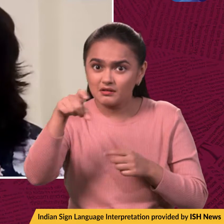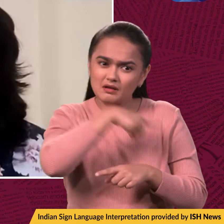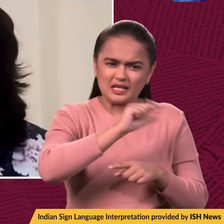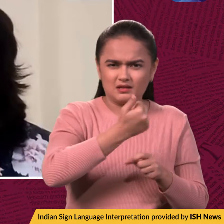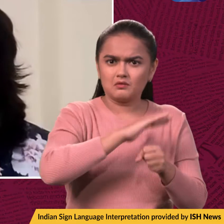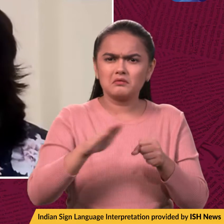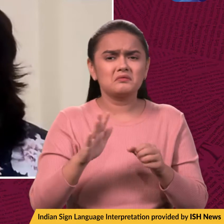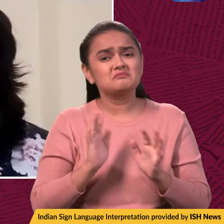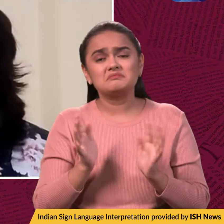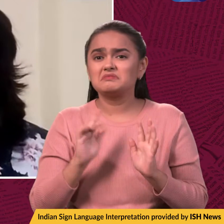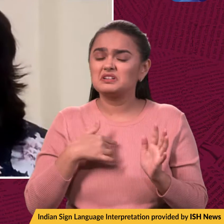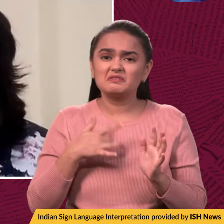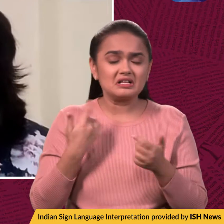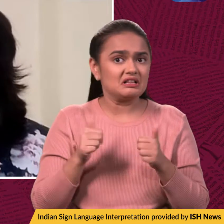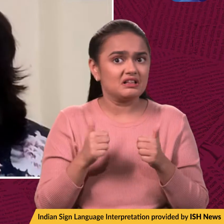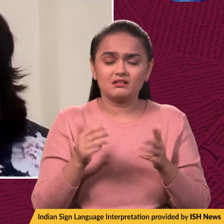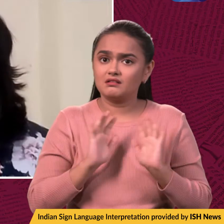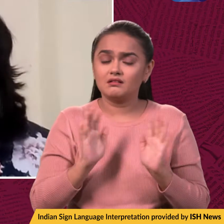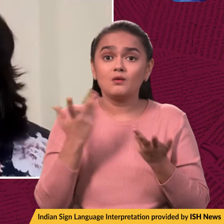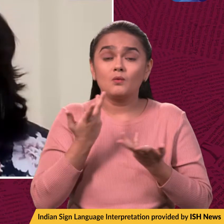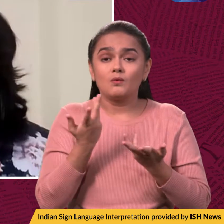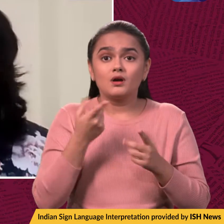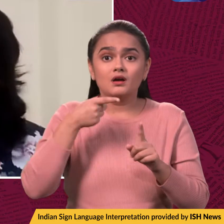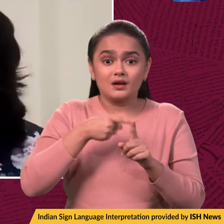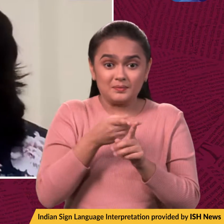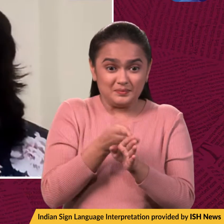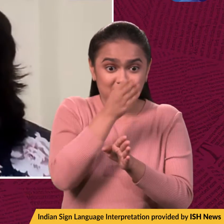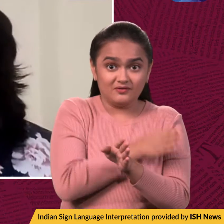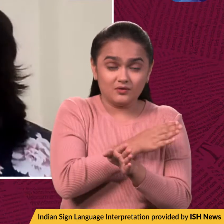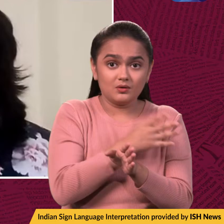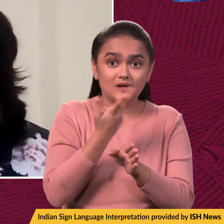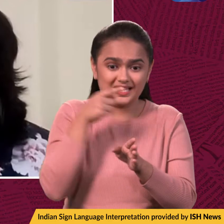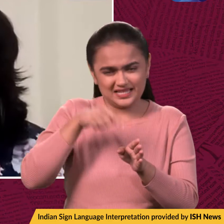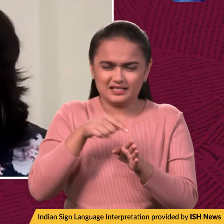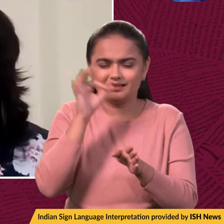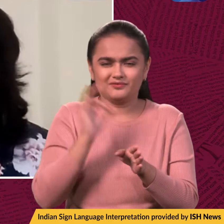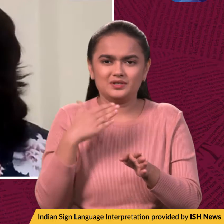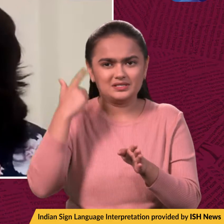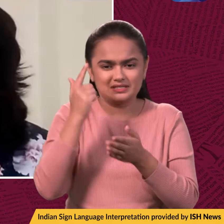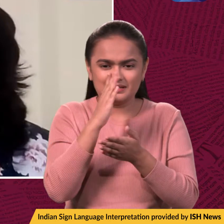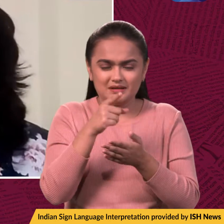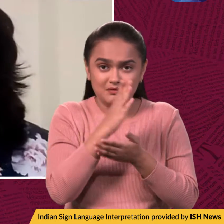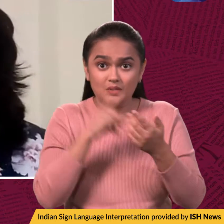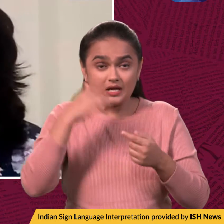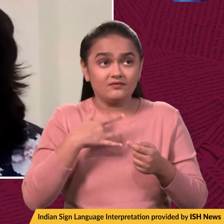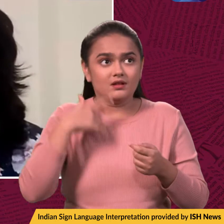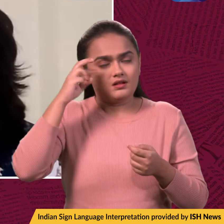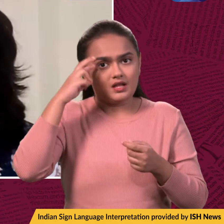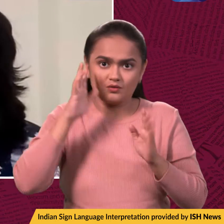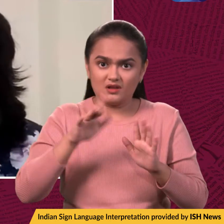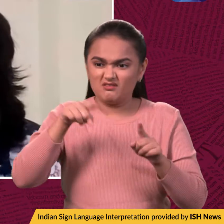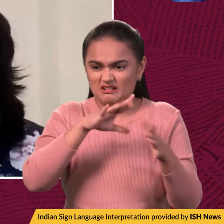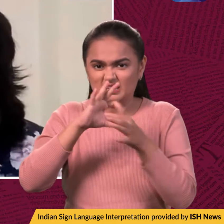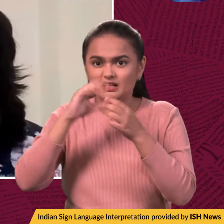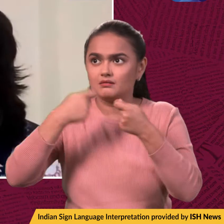Omicron variant of the coronavirus as they have been previously. Now, this of course sparked fresh worry in the financial